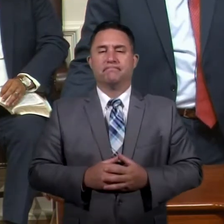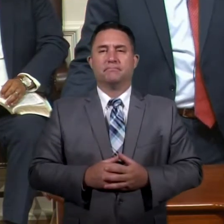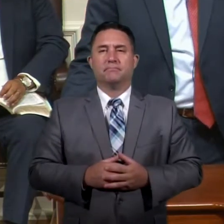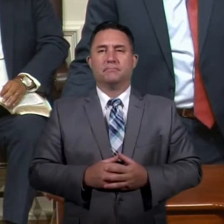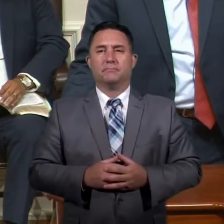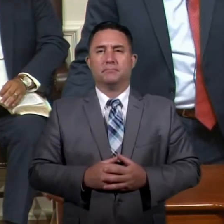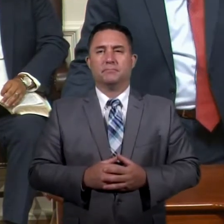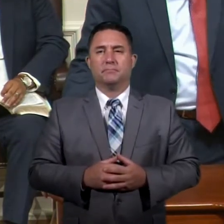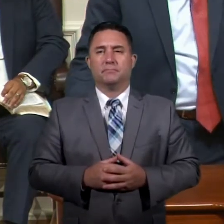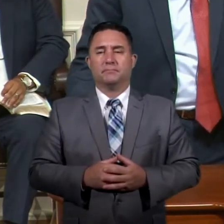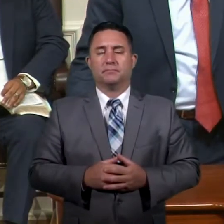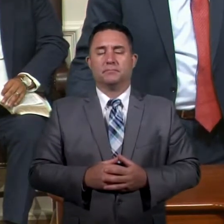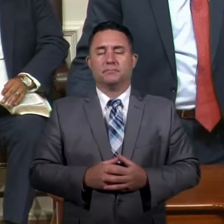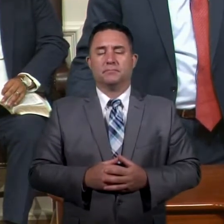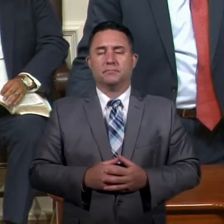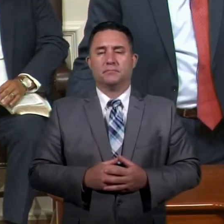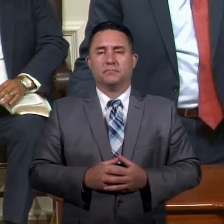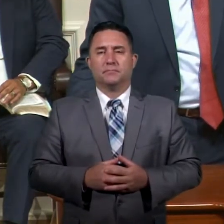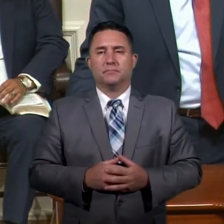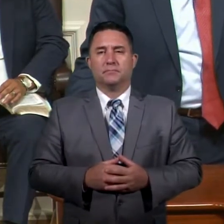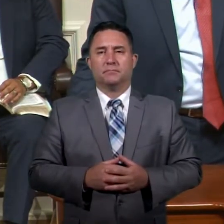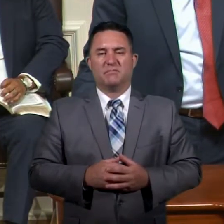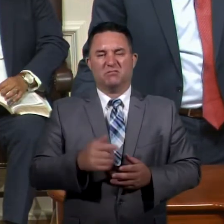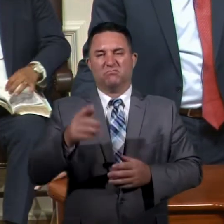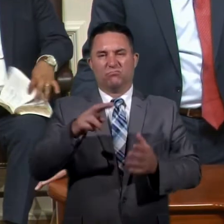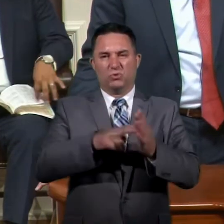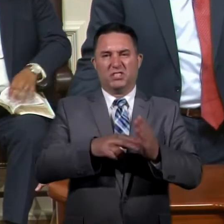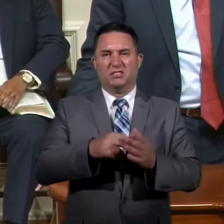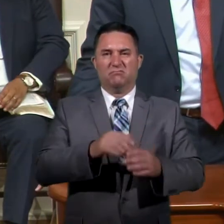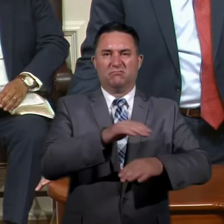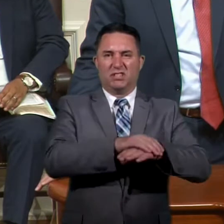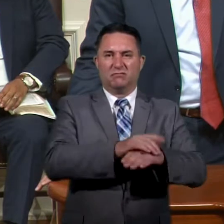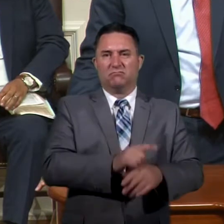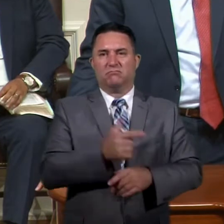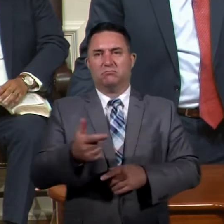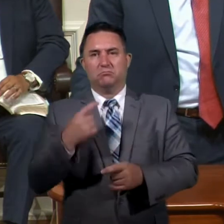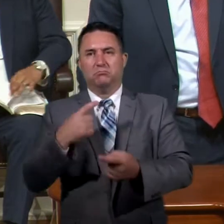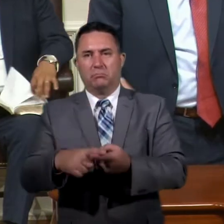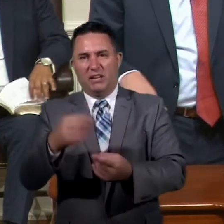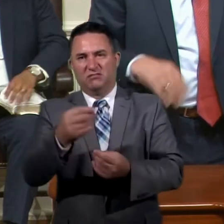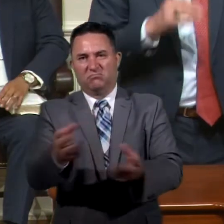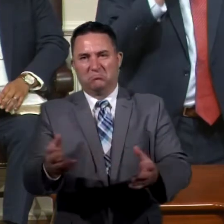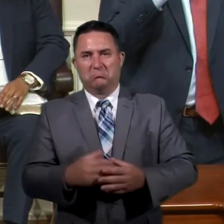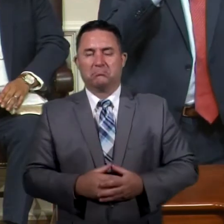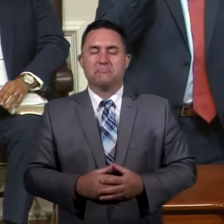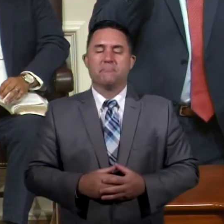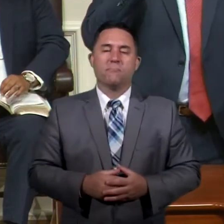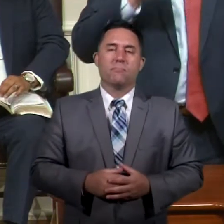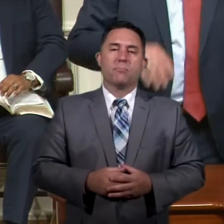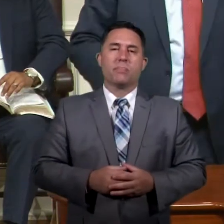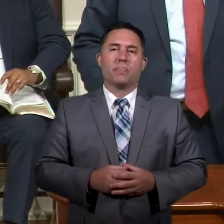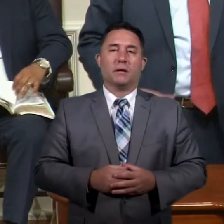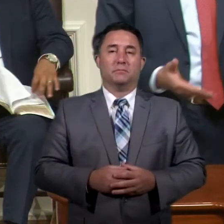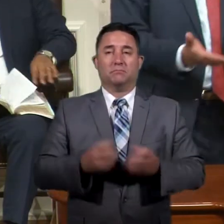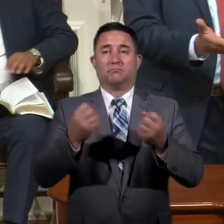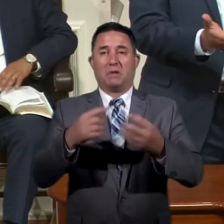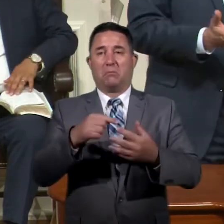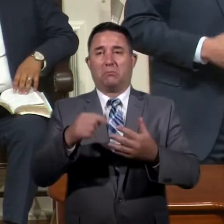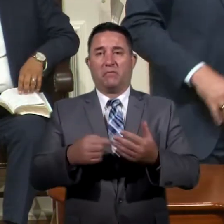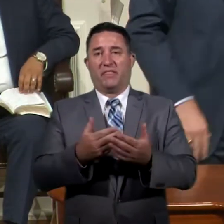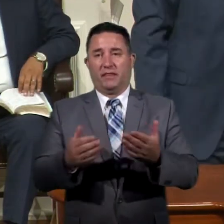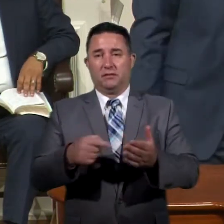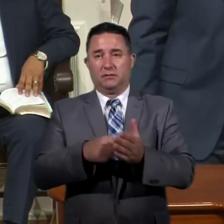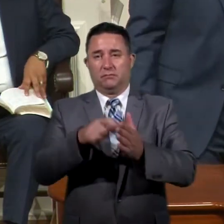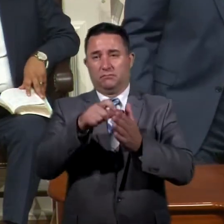consolación en Cristo, si hay algún consuelo de amor, si hay alguna comunión del Espíritu, si hay algún afecto entrañable, si hay alguna misericordia. We see several things in